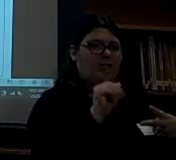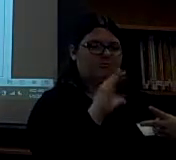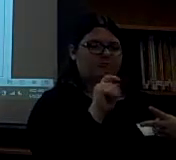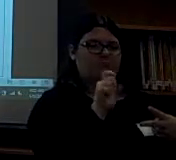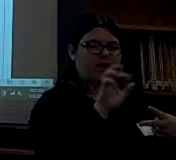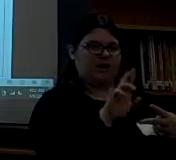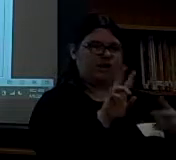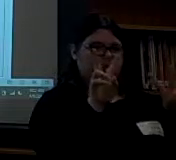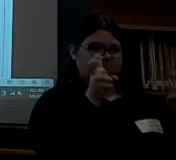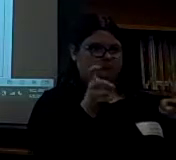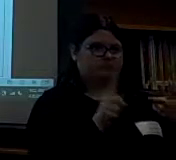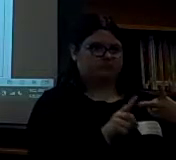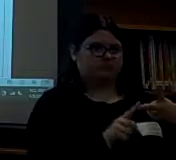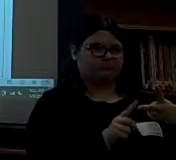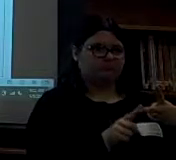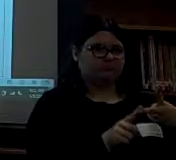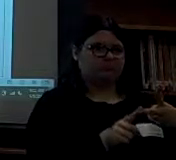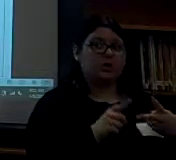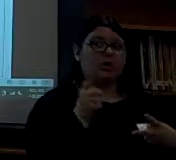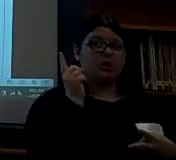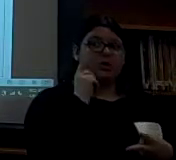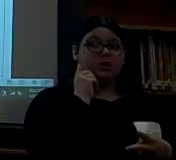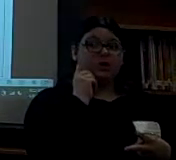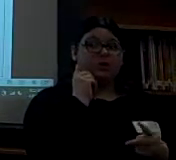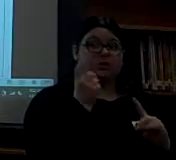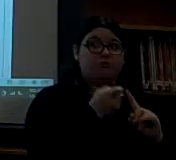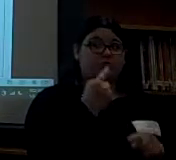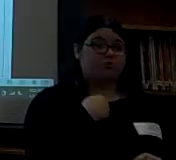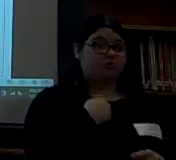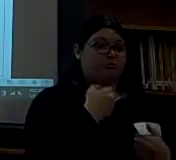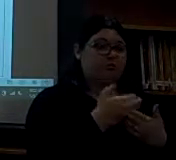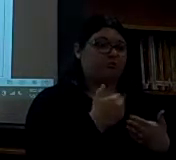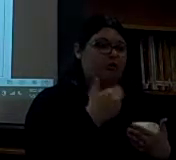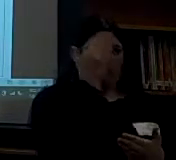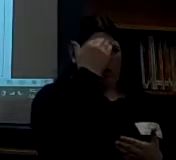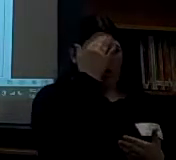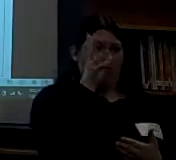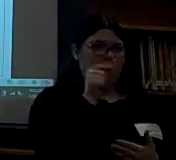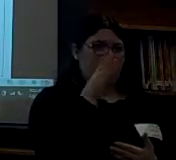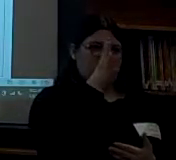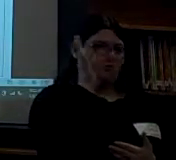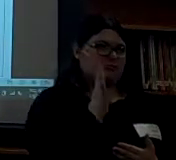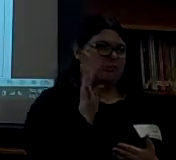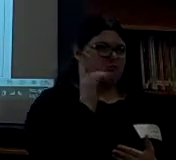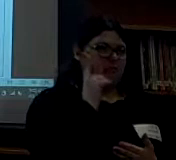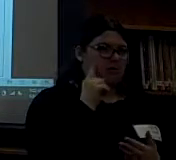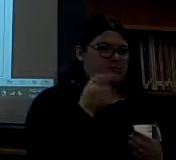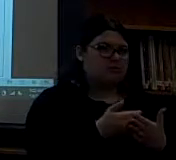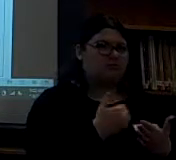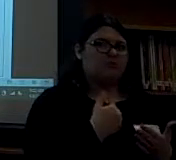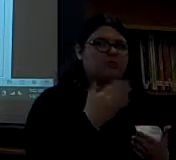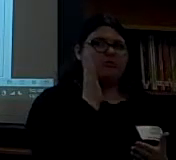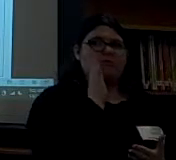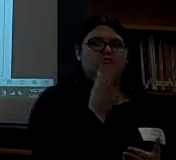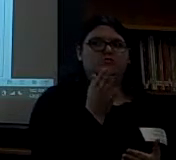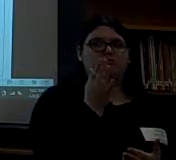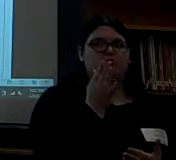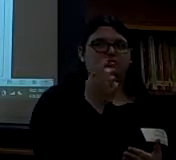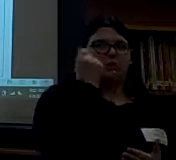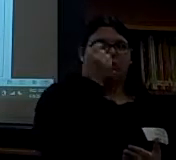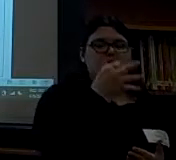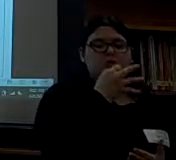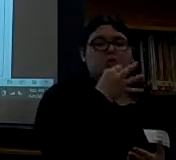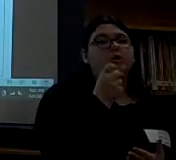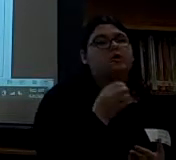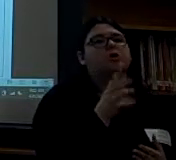talk about this before. And for those of you who haven't, you are in for a treat because you will really start to understand behavior better when you learn about the yuck factor.